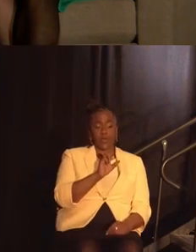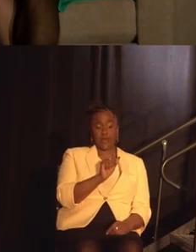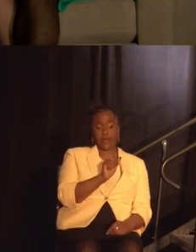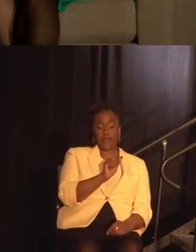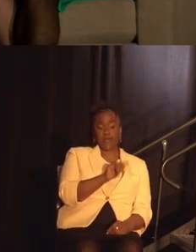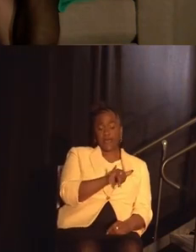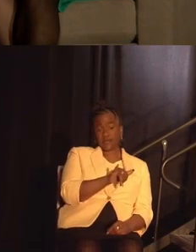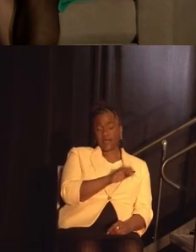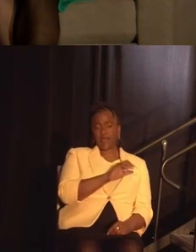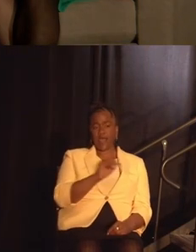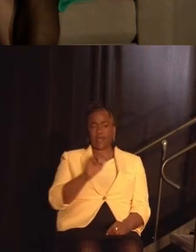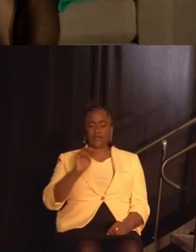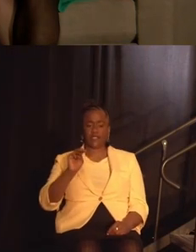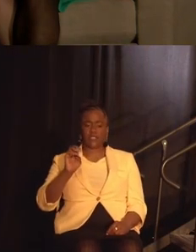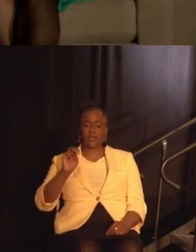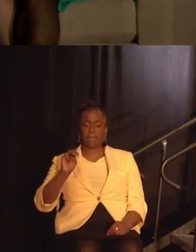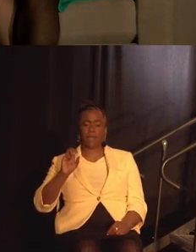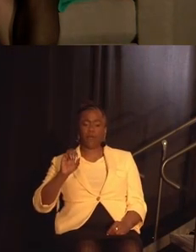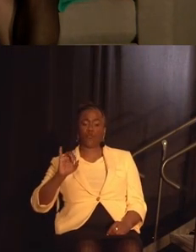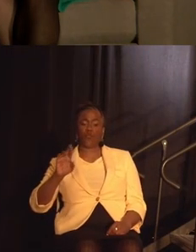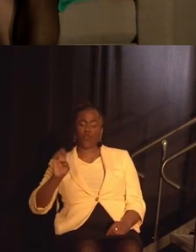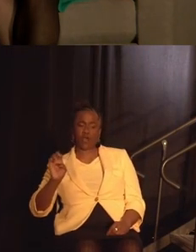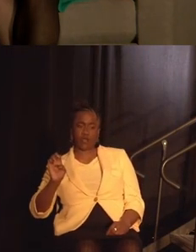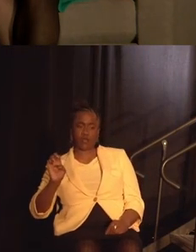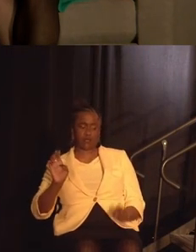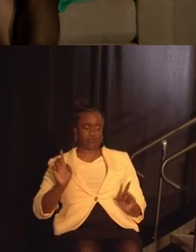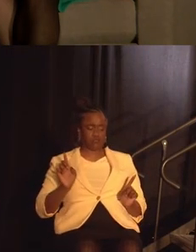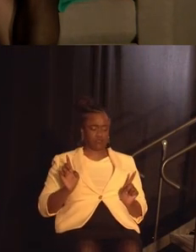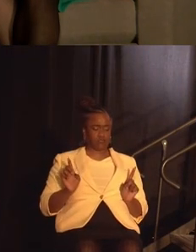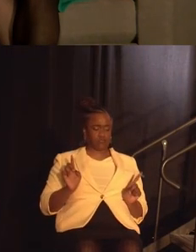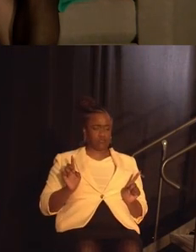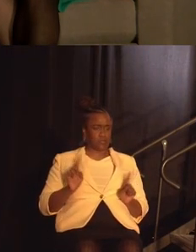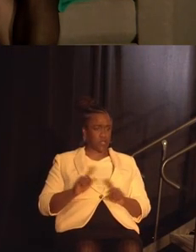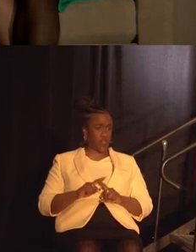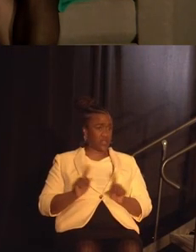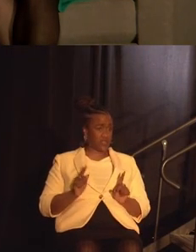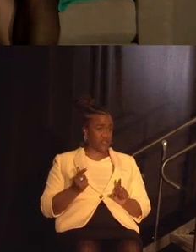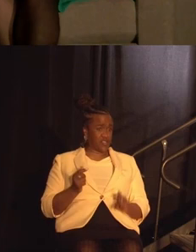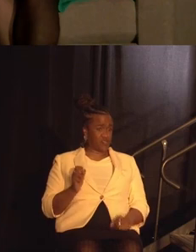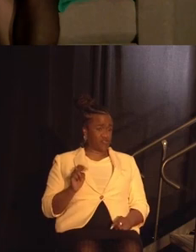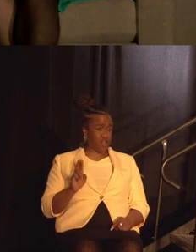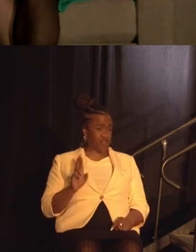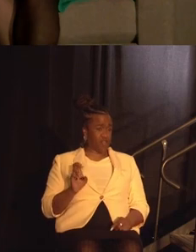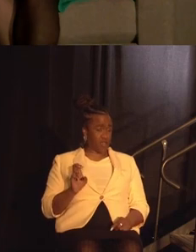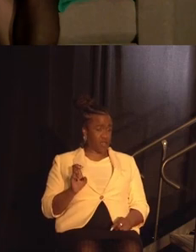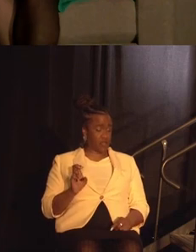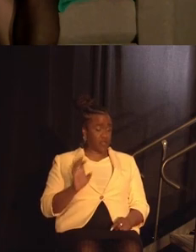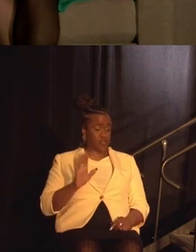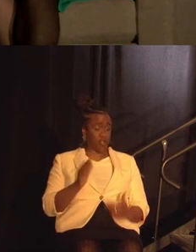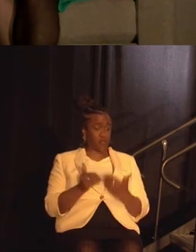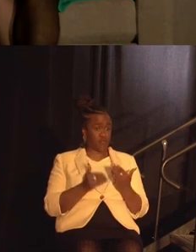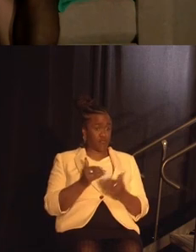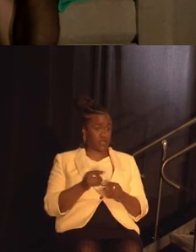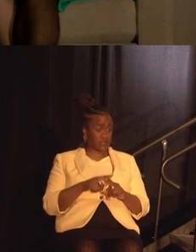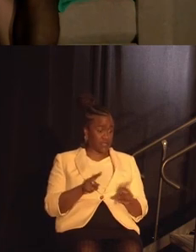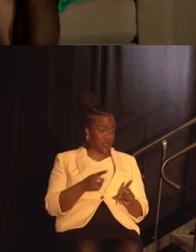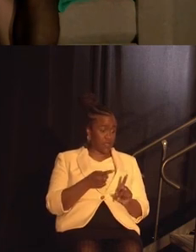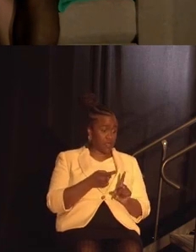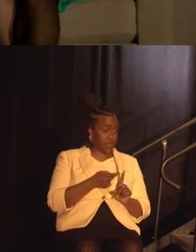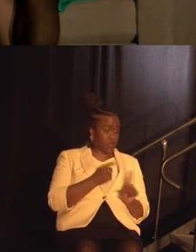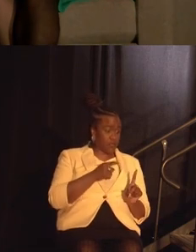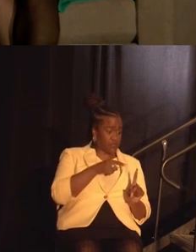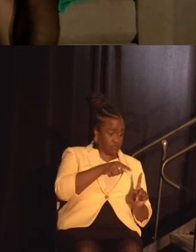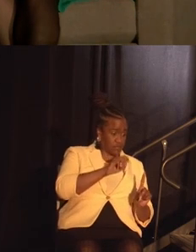both. And do you think of memoir and essays as different genres? And is your process different for essays